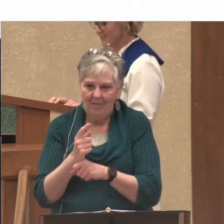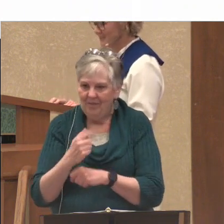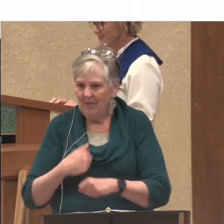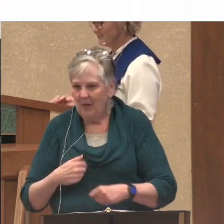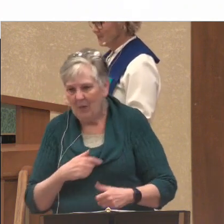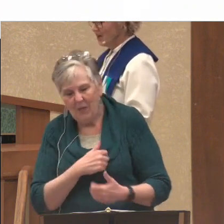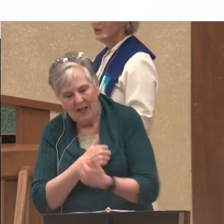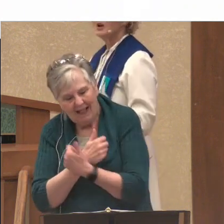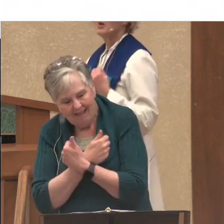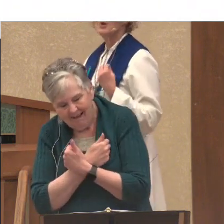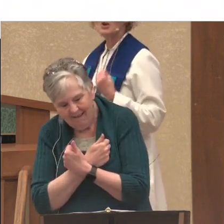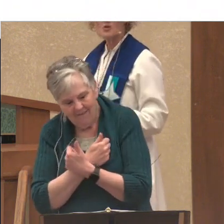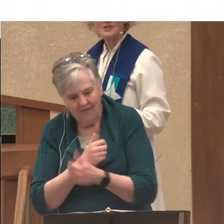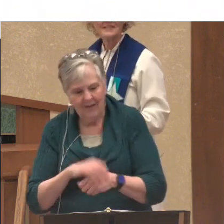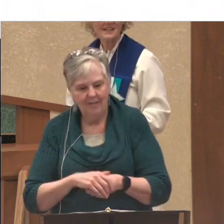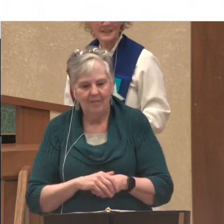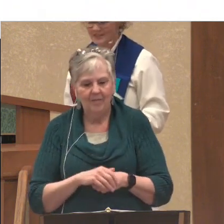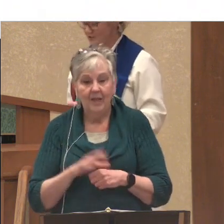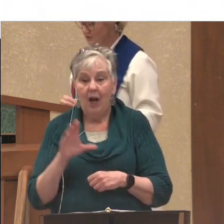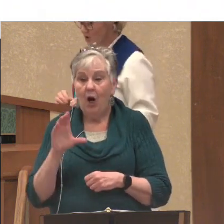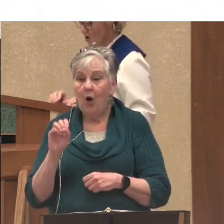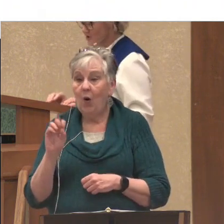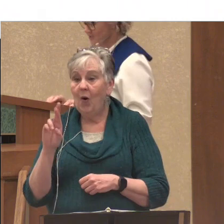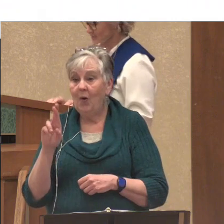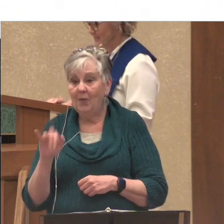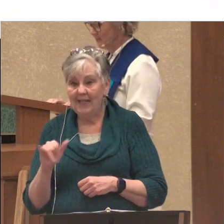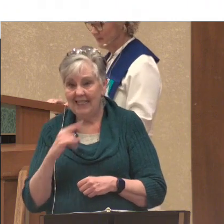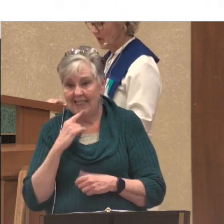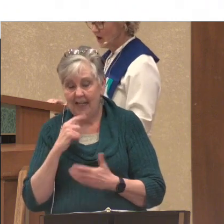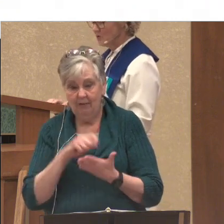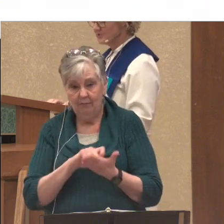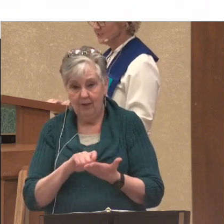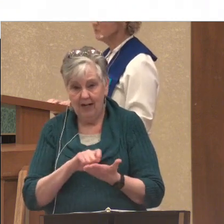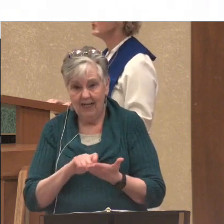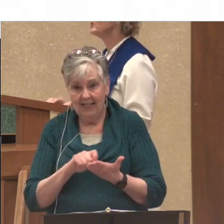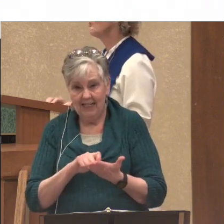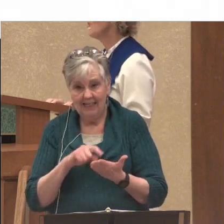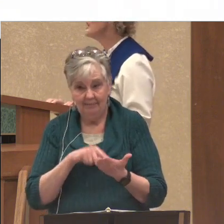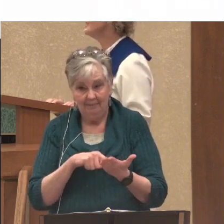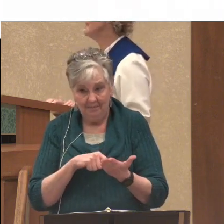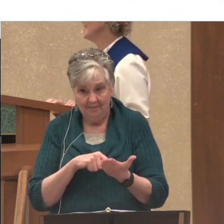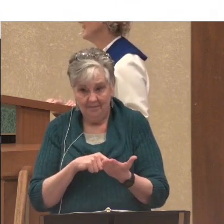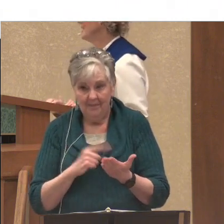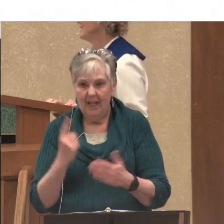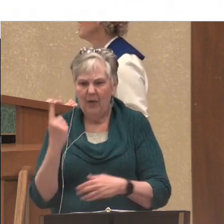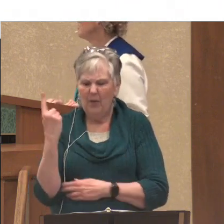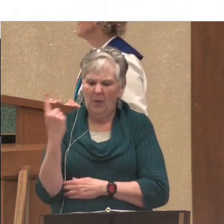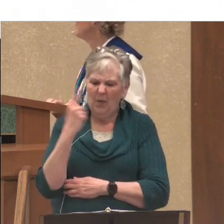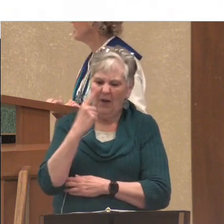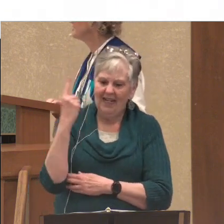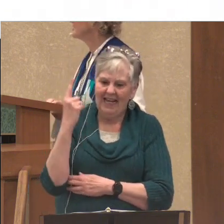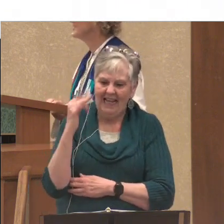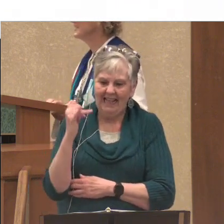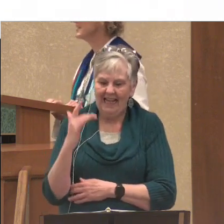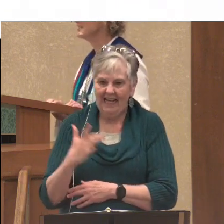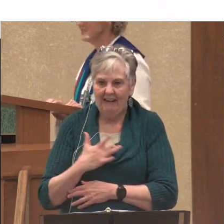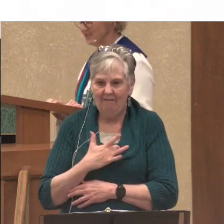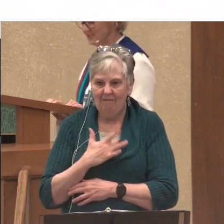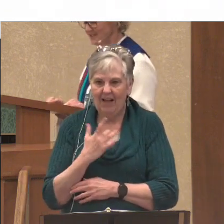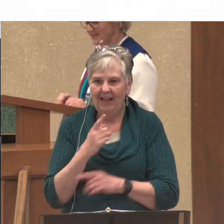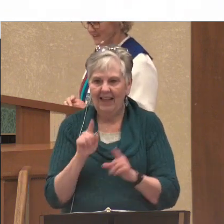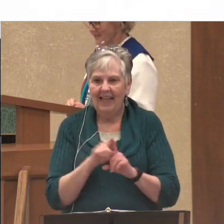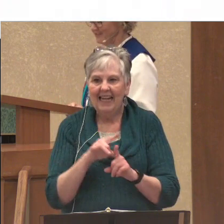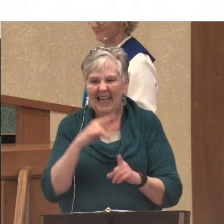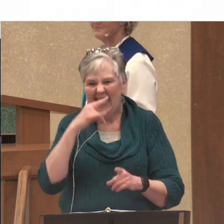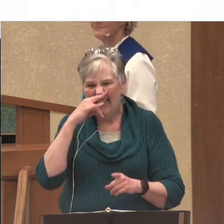it. And what Corey said in his card to me was that it was the one day when he felt like a